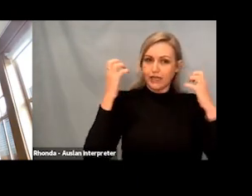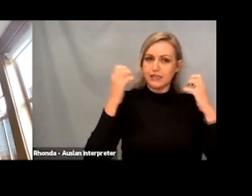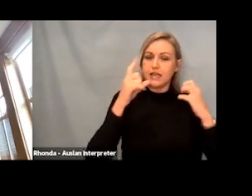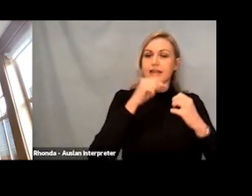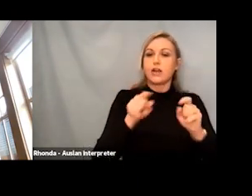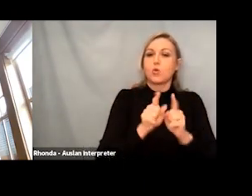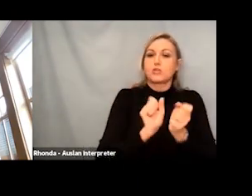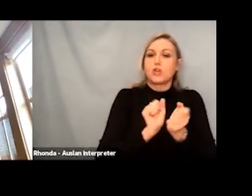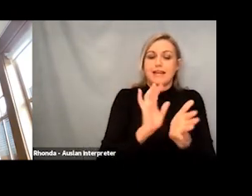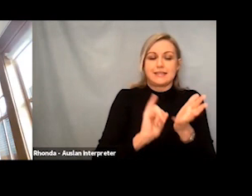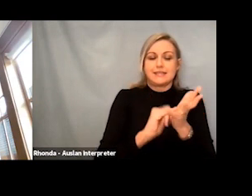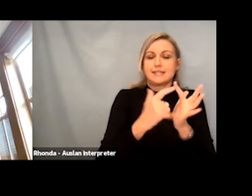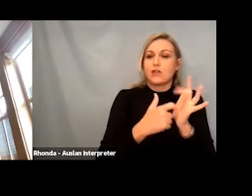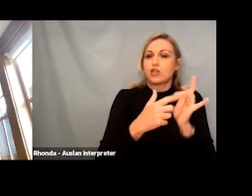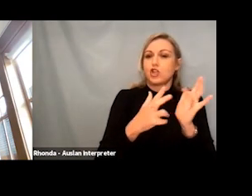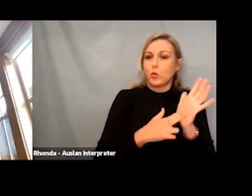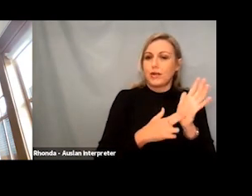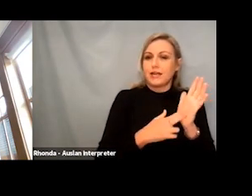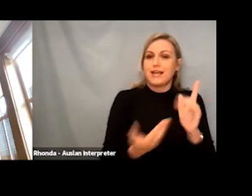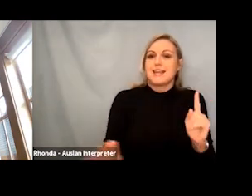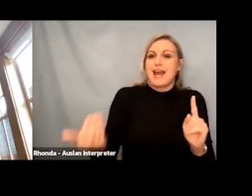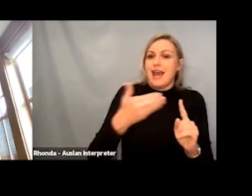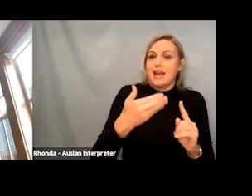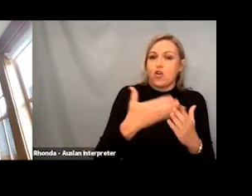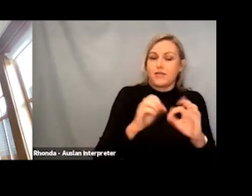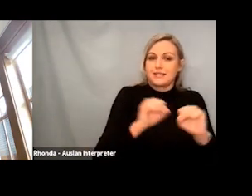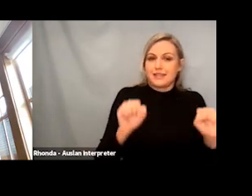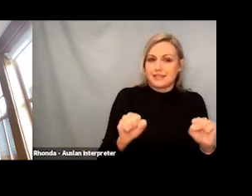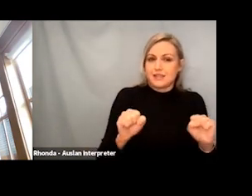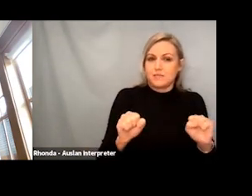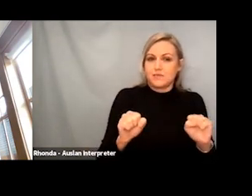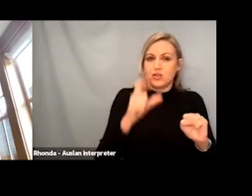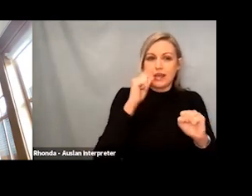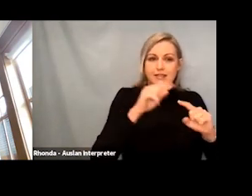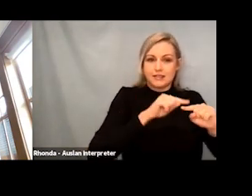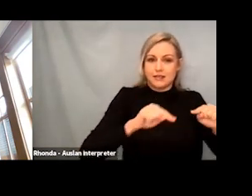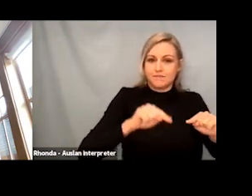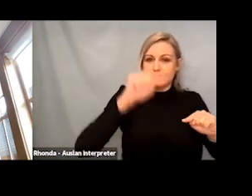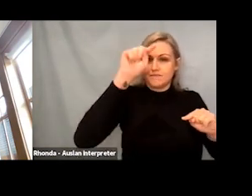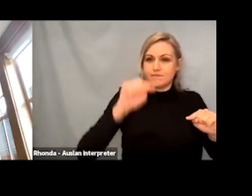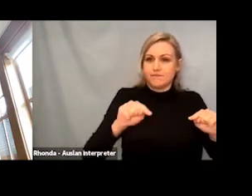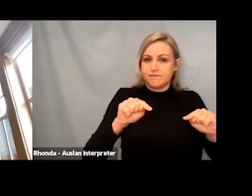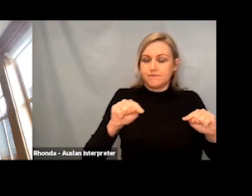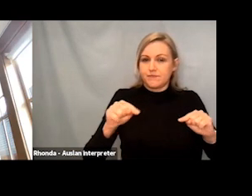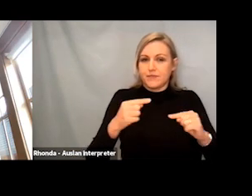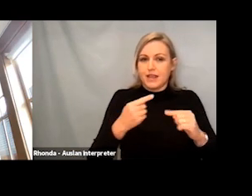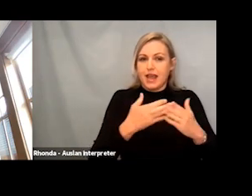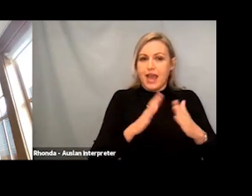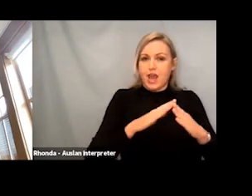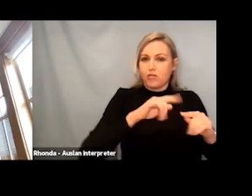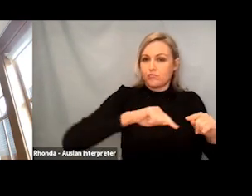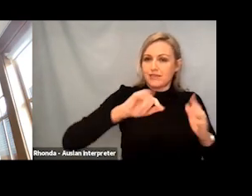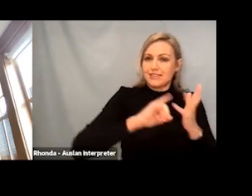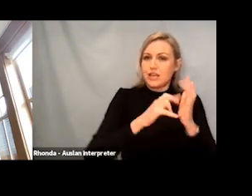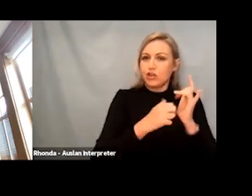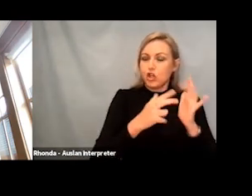serotonin itself onto that primed system, here with tail pinch, handling, swim stress, and a big spike in